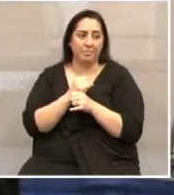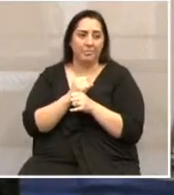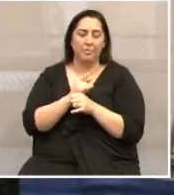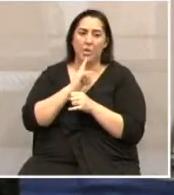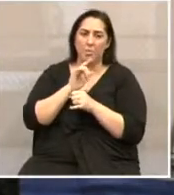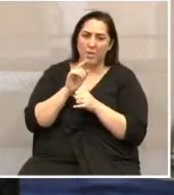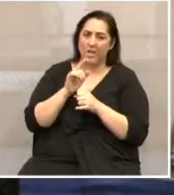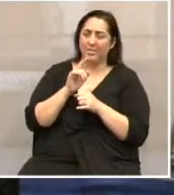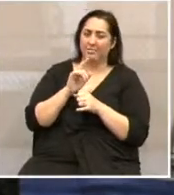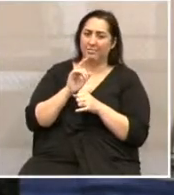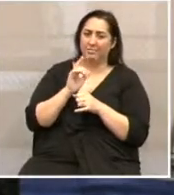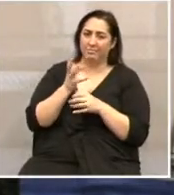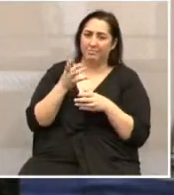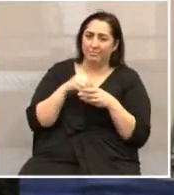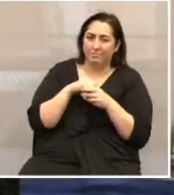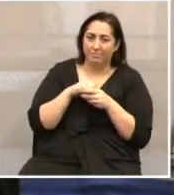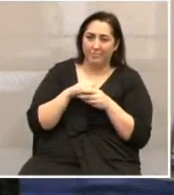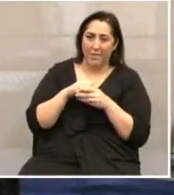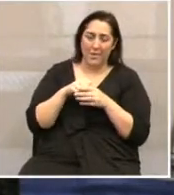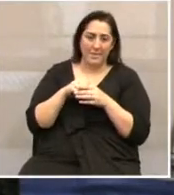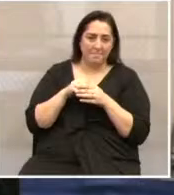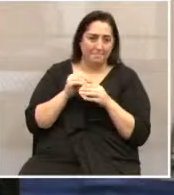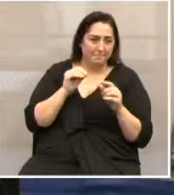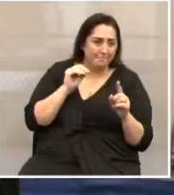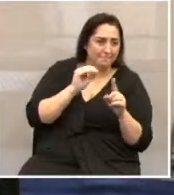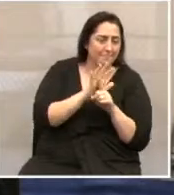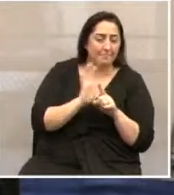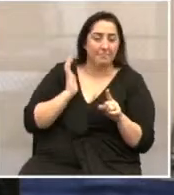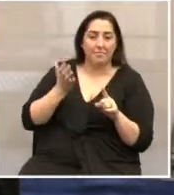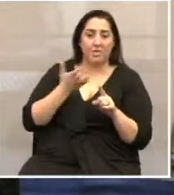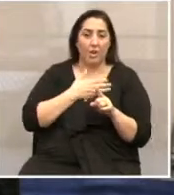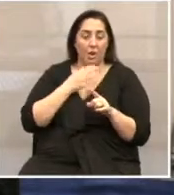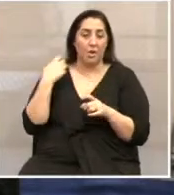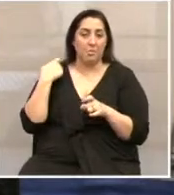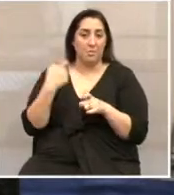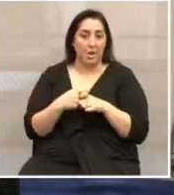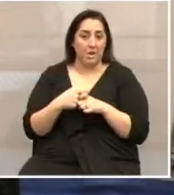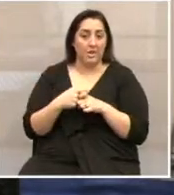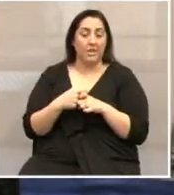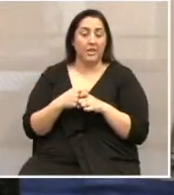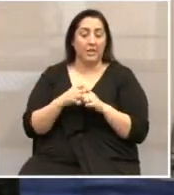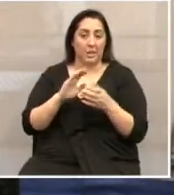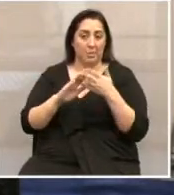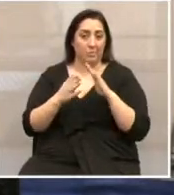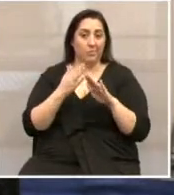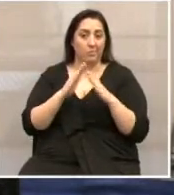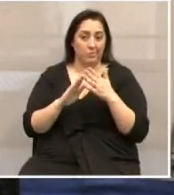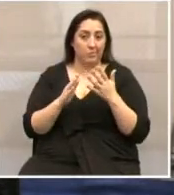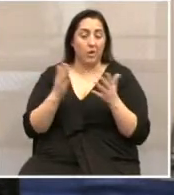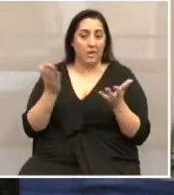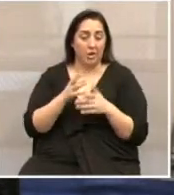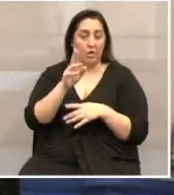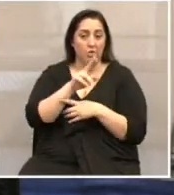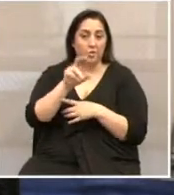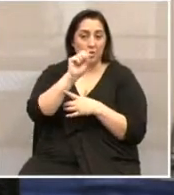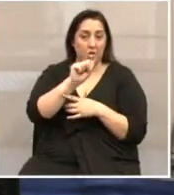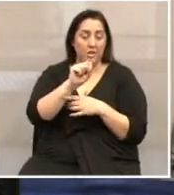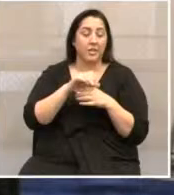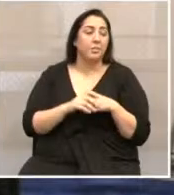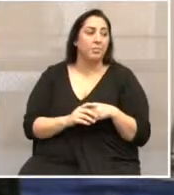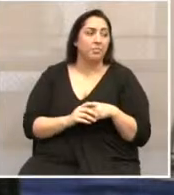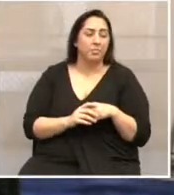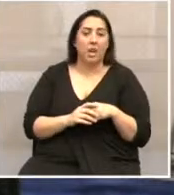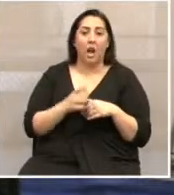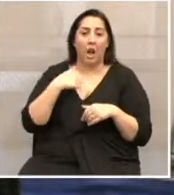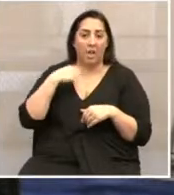penetrating specifically our Hispanic community. So my request to the Congressional Hispanic Caucus, to House Admin, is to follow up with the